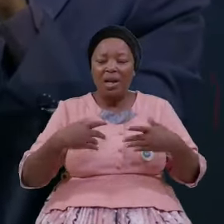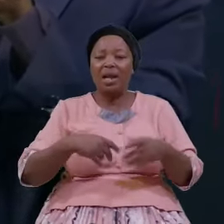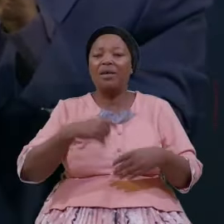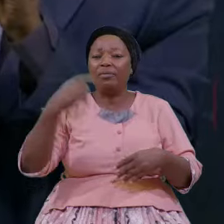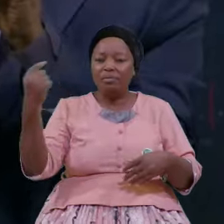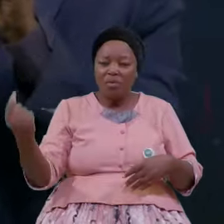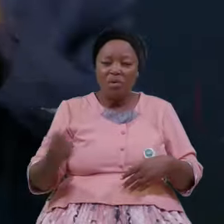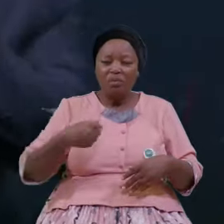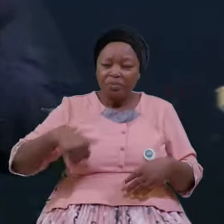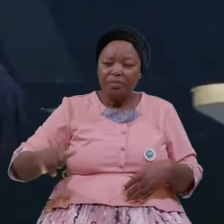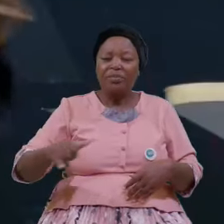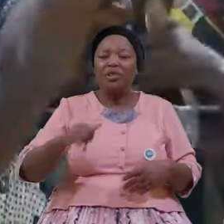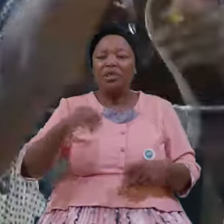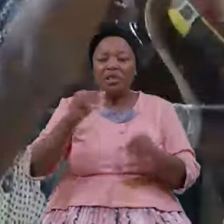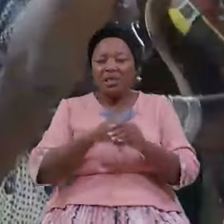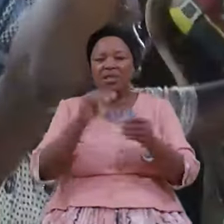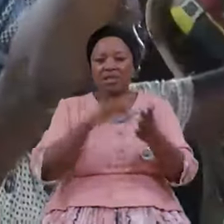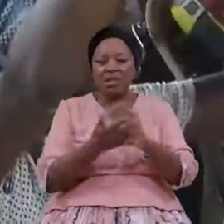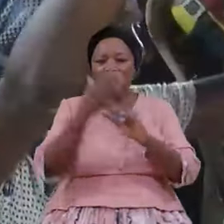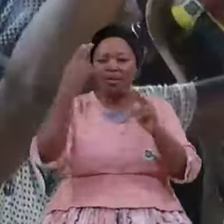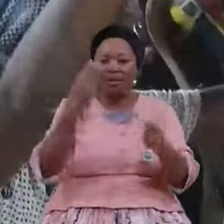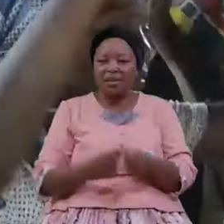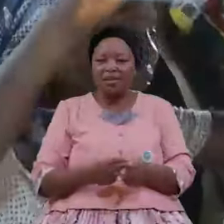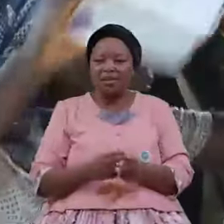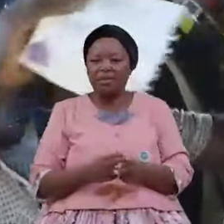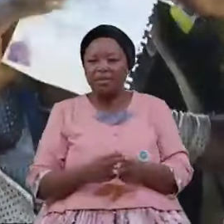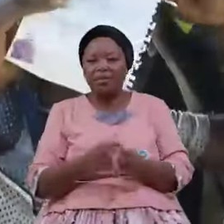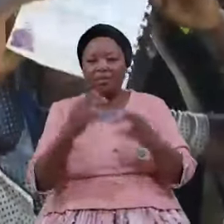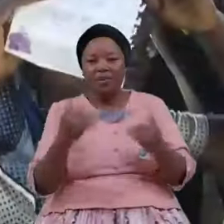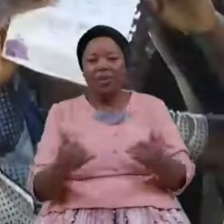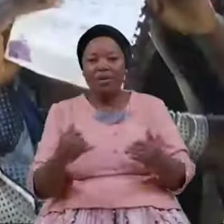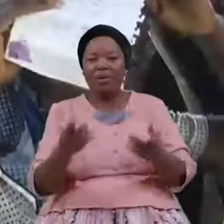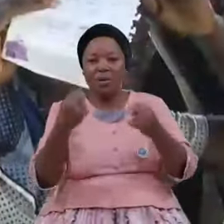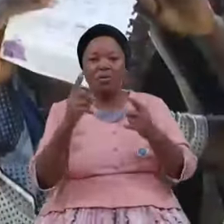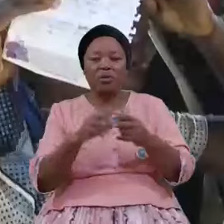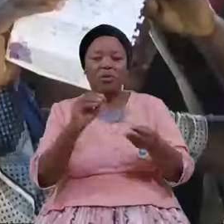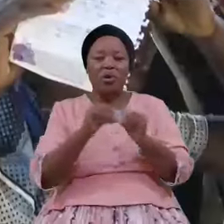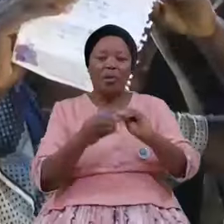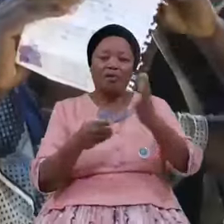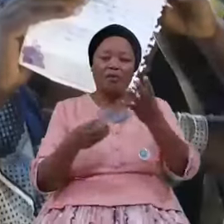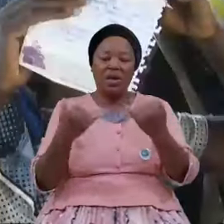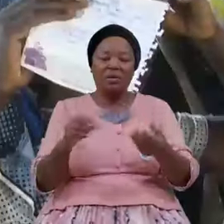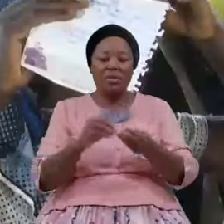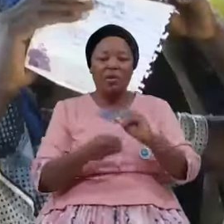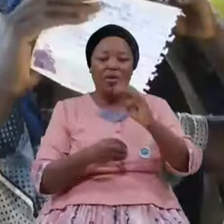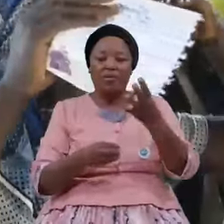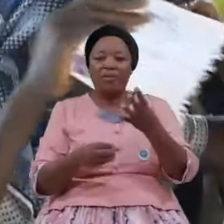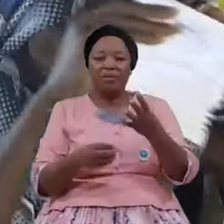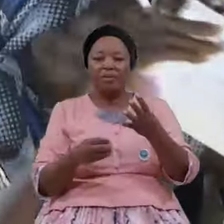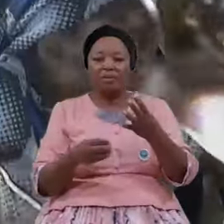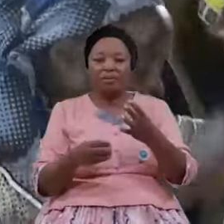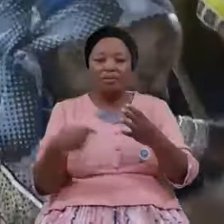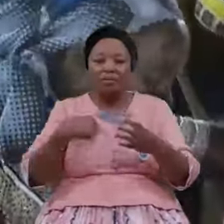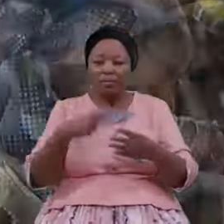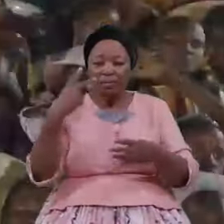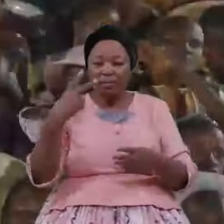ever in Jesus' name. We're coming to number four here. Number four, we're looking at